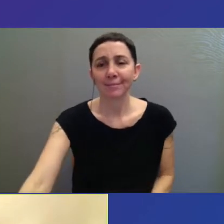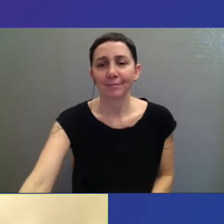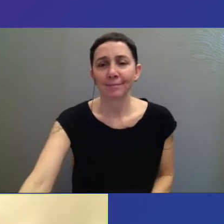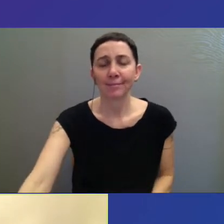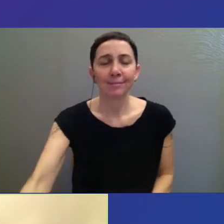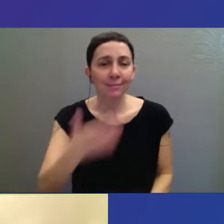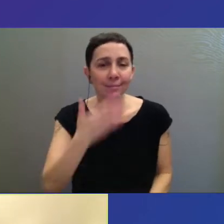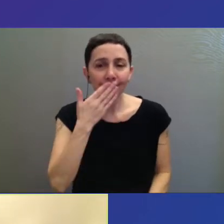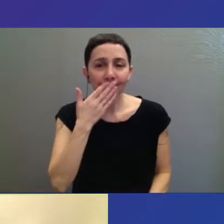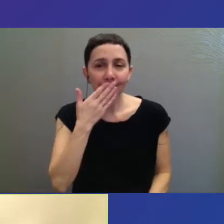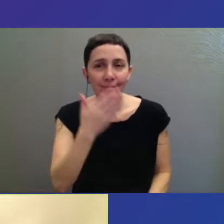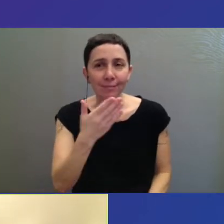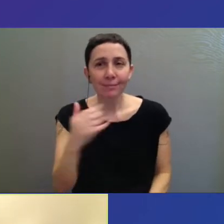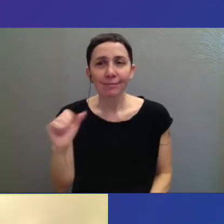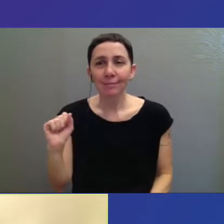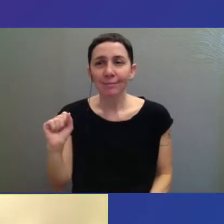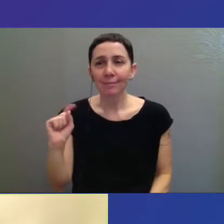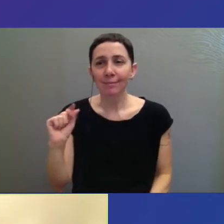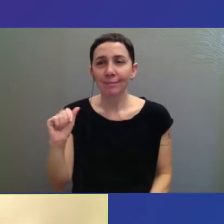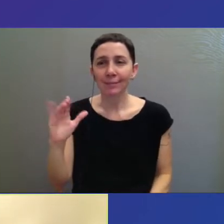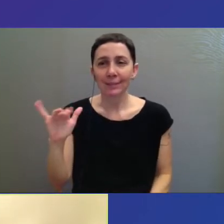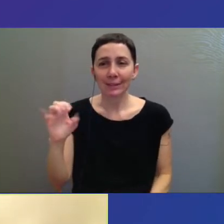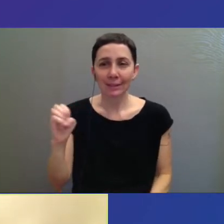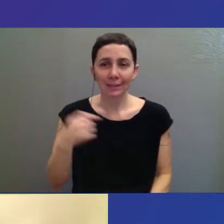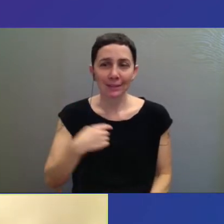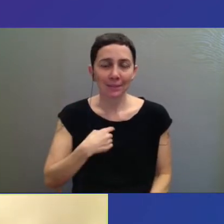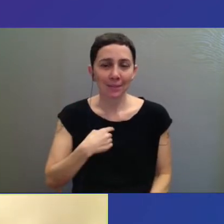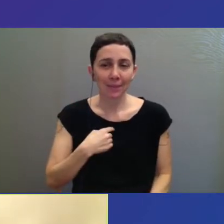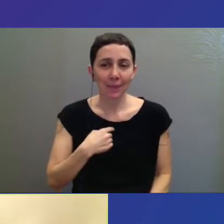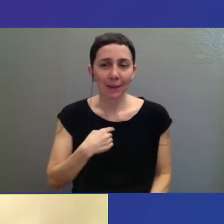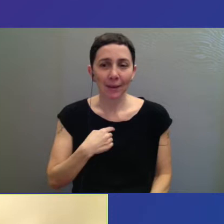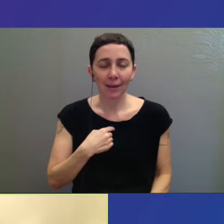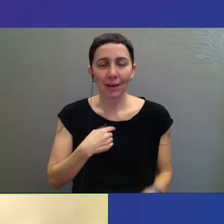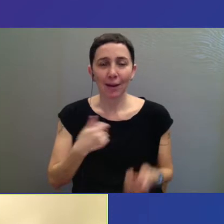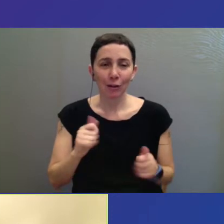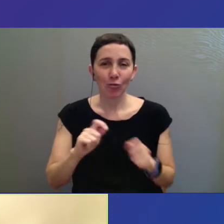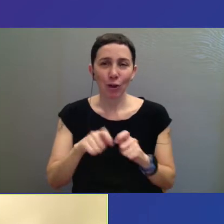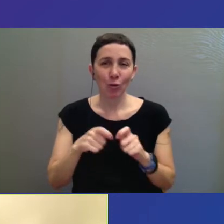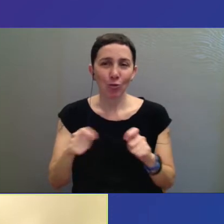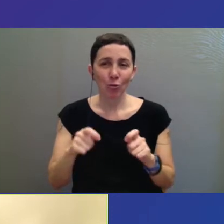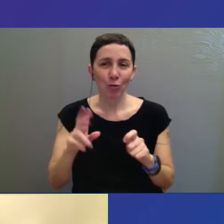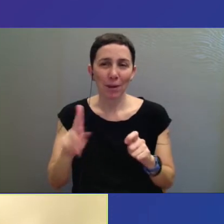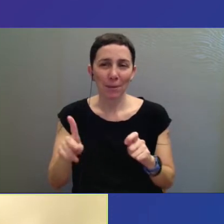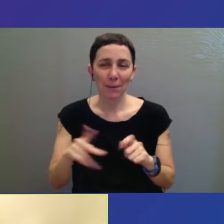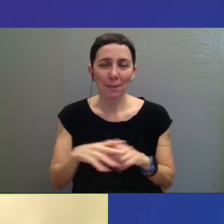Thank you, Stacie back in, and I'll try to kind of wrap up.